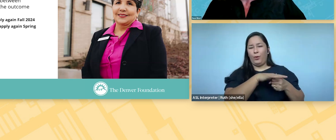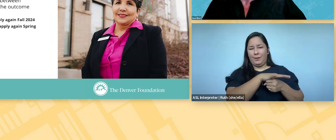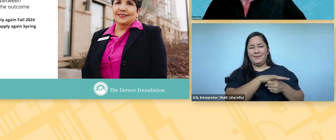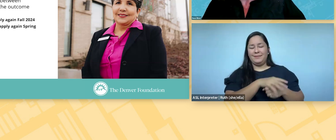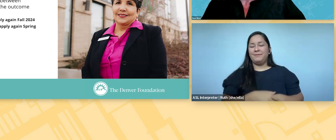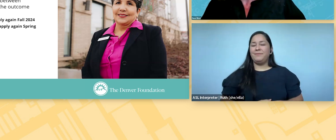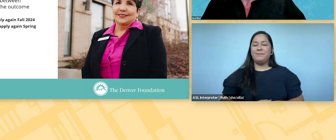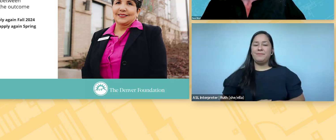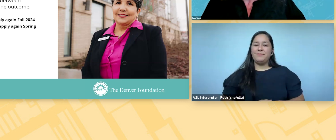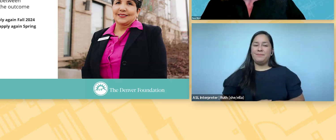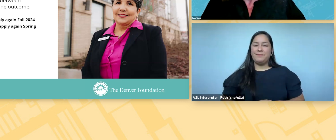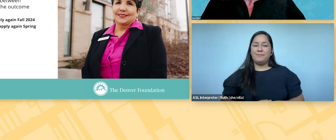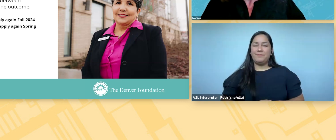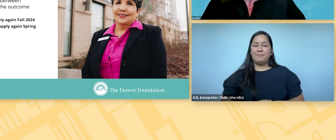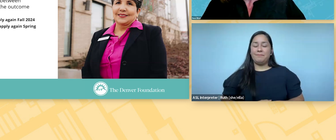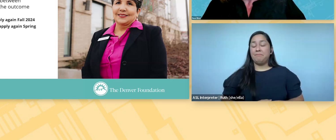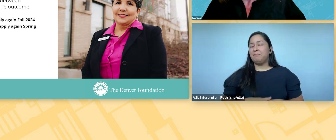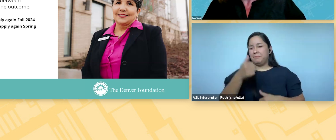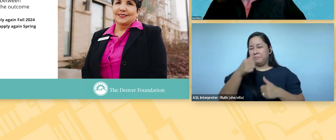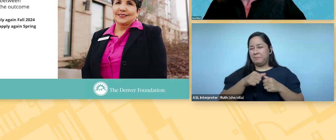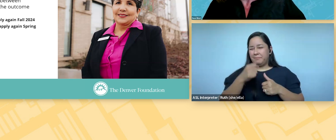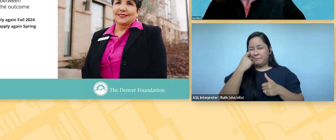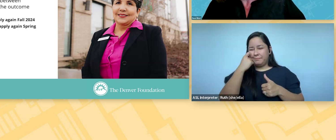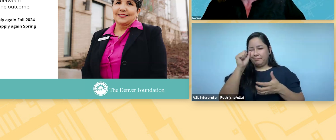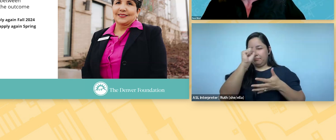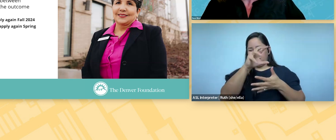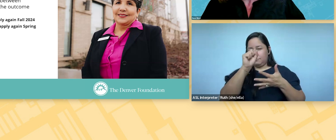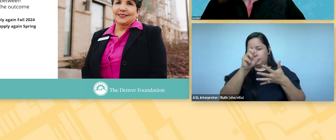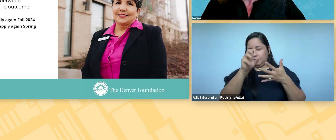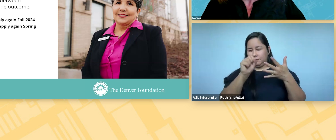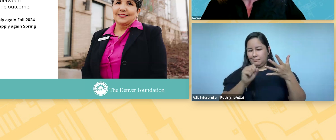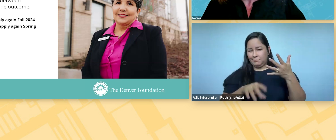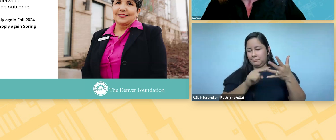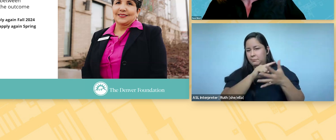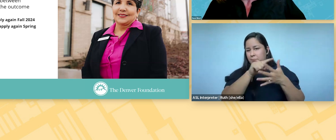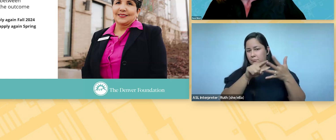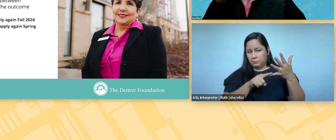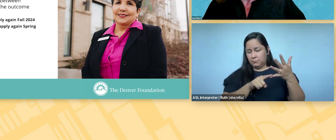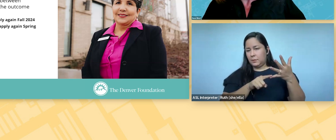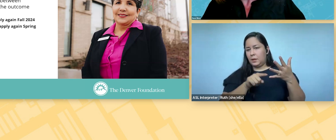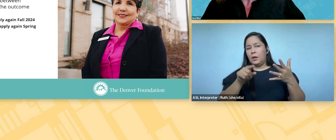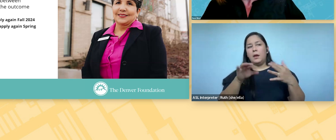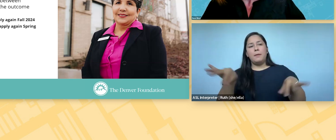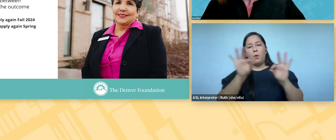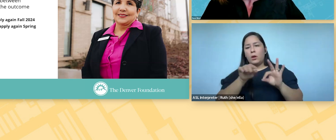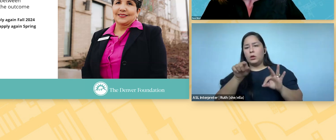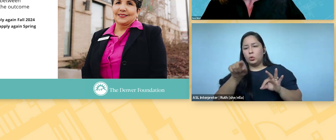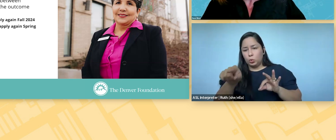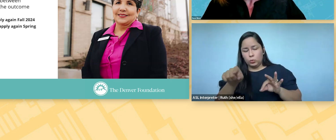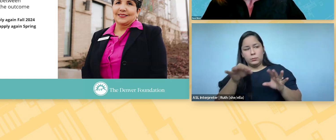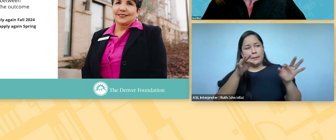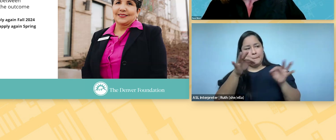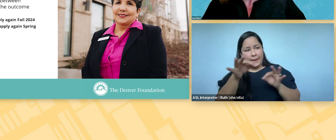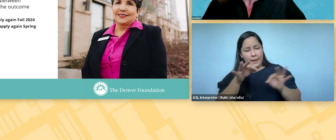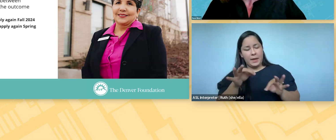Foundation. So those 5 areas that I went over, it'll be important that you touch on how you connect